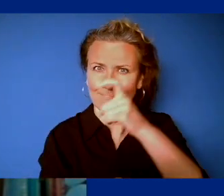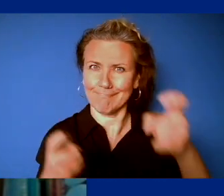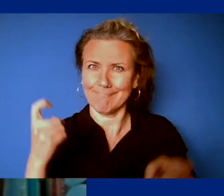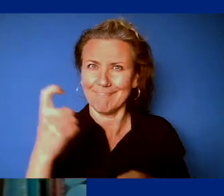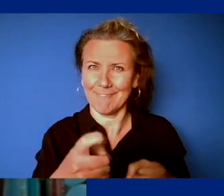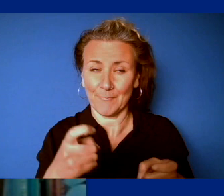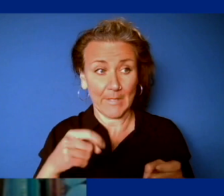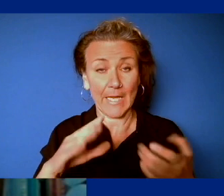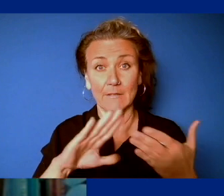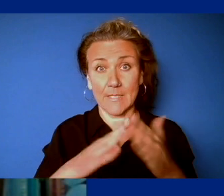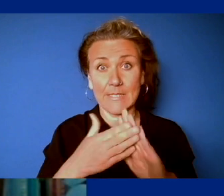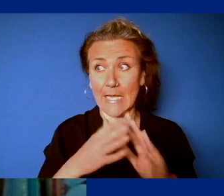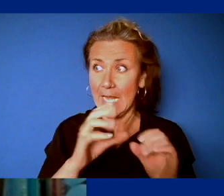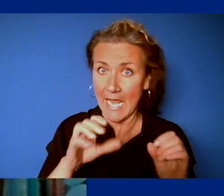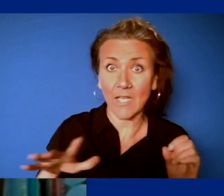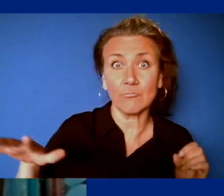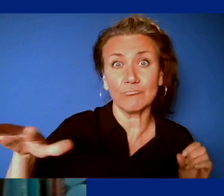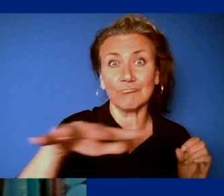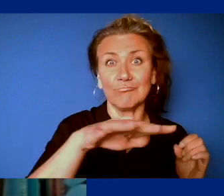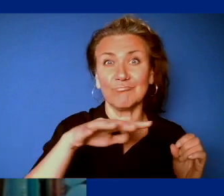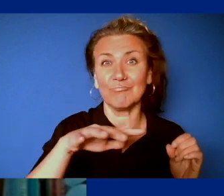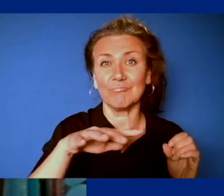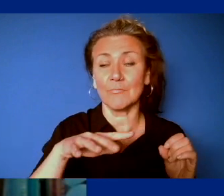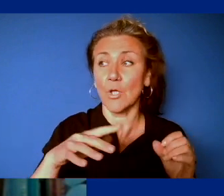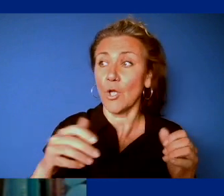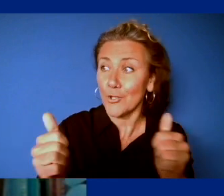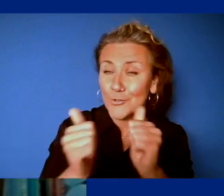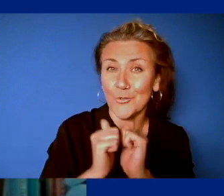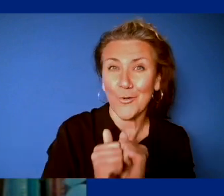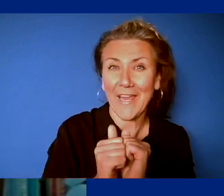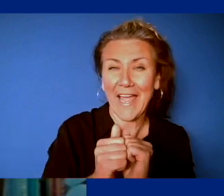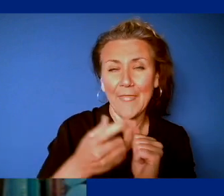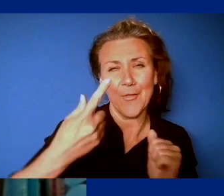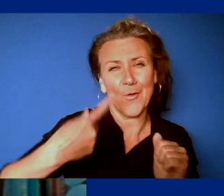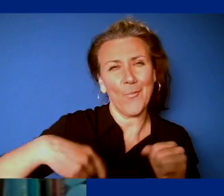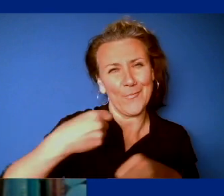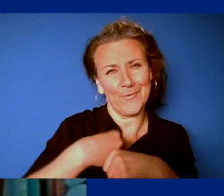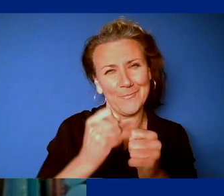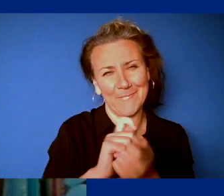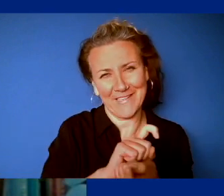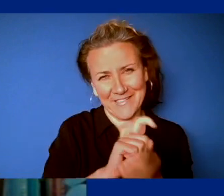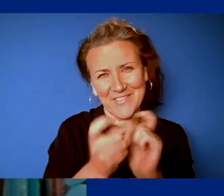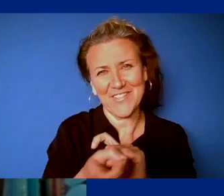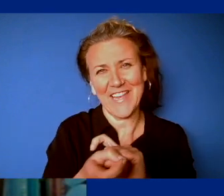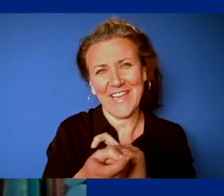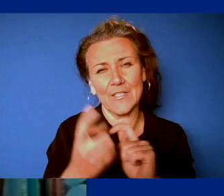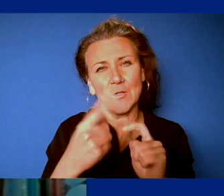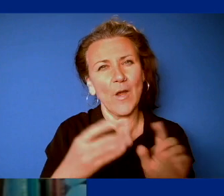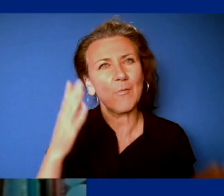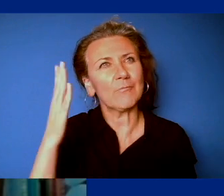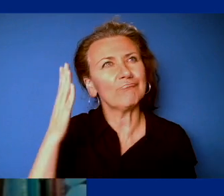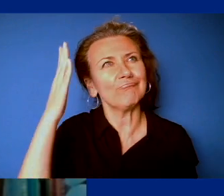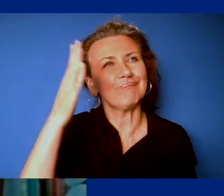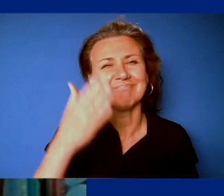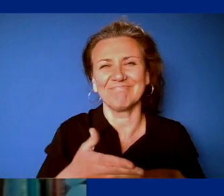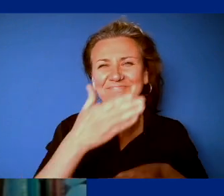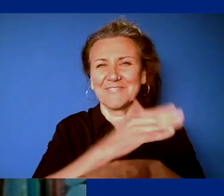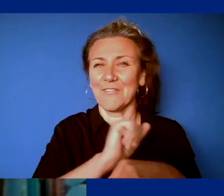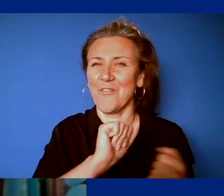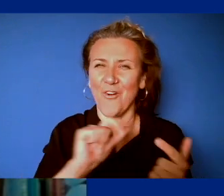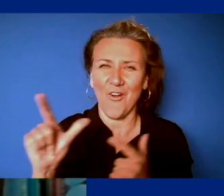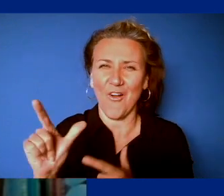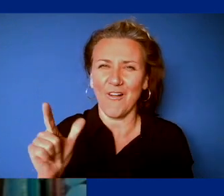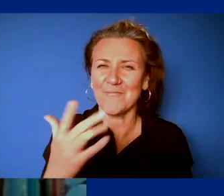city and beyond. Together, we will make change. Together, we will make a brighter future for